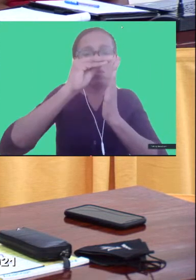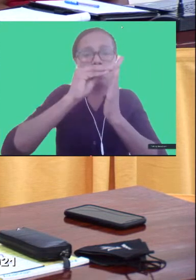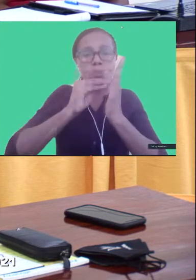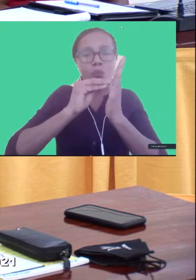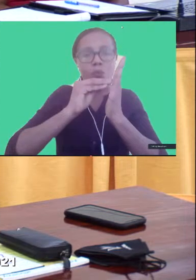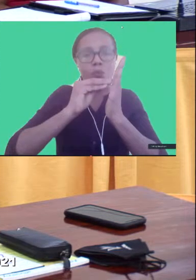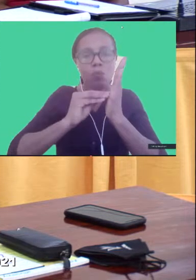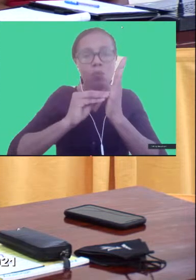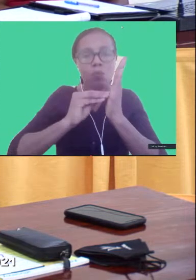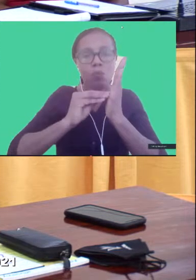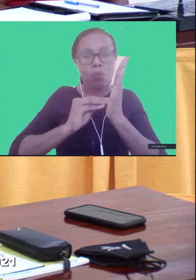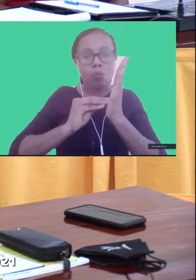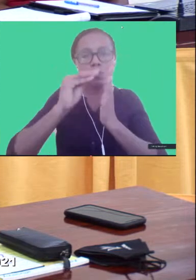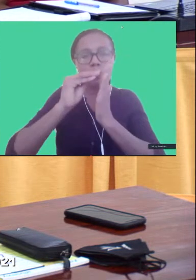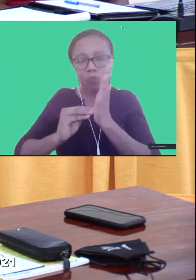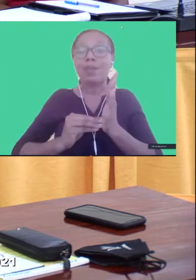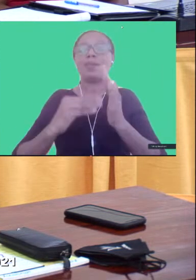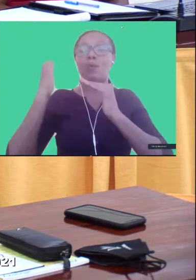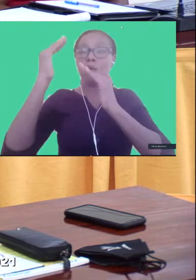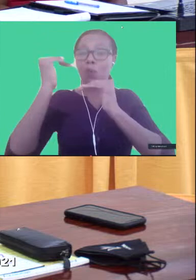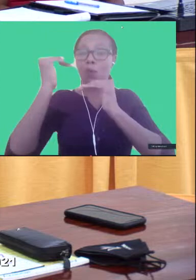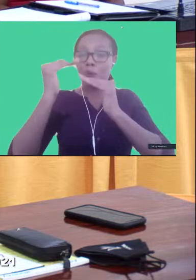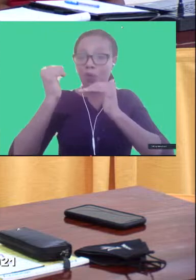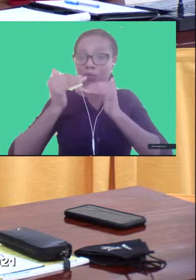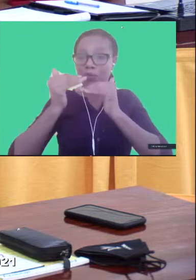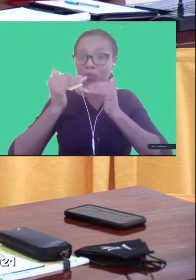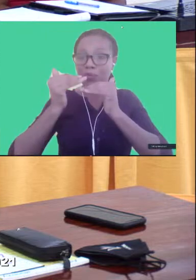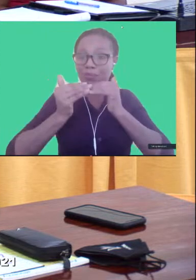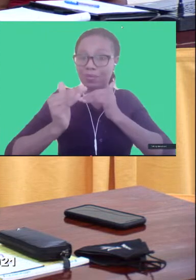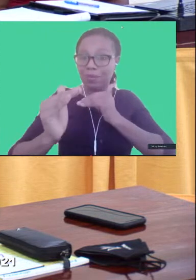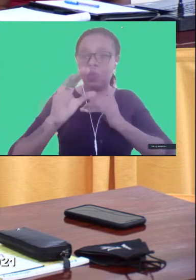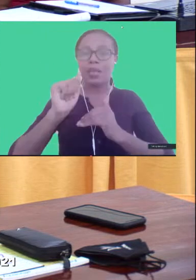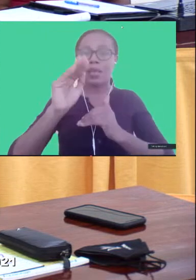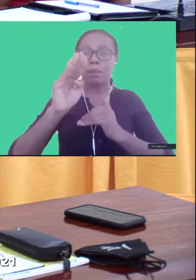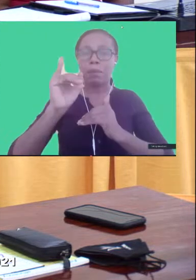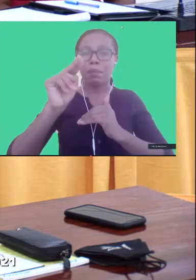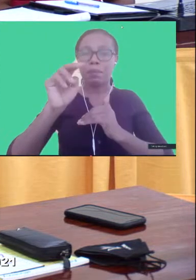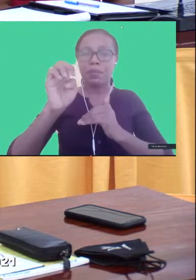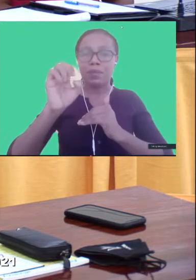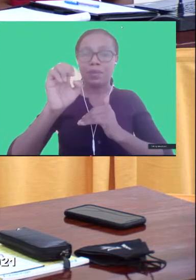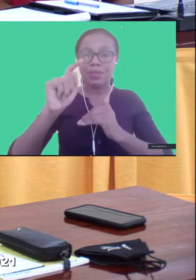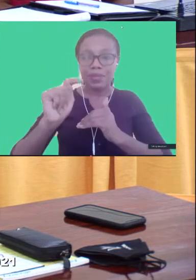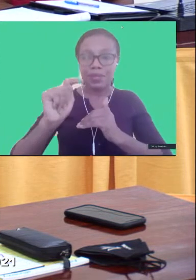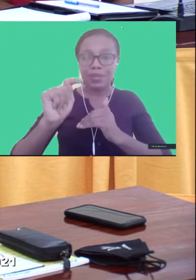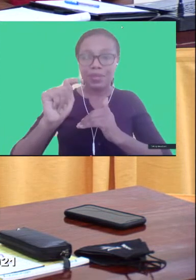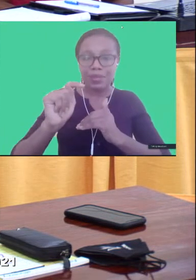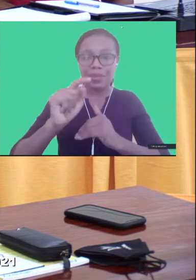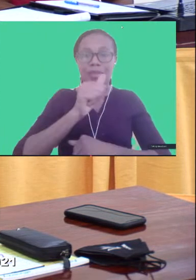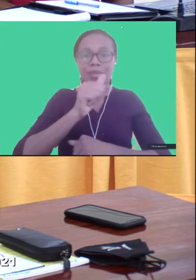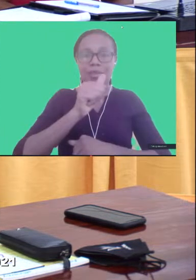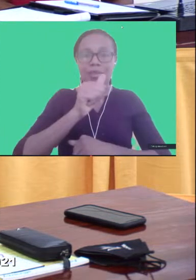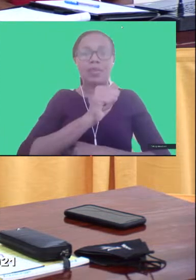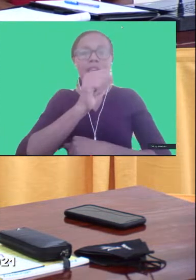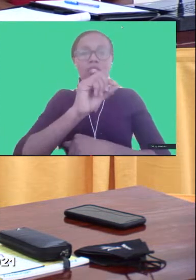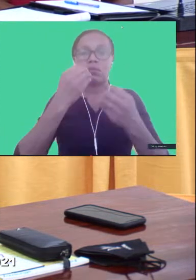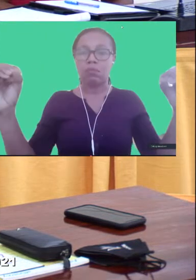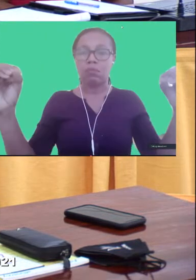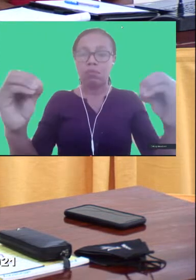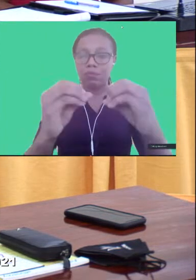and to the Office of the Attorney General for their imprimatur in the course of the next week or so.